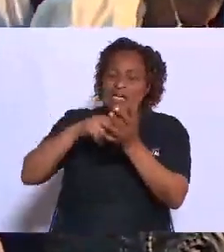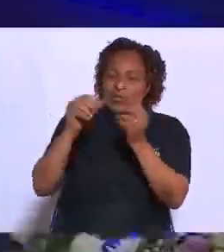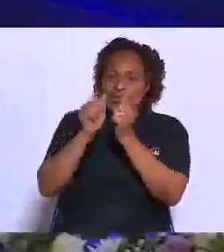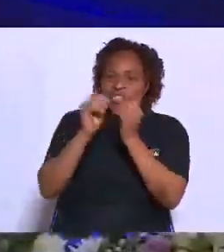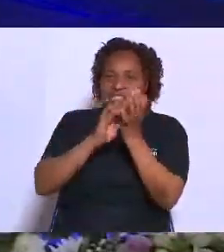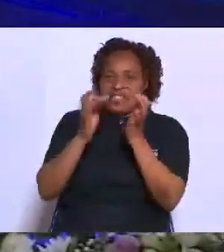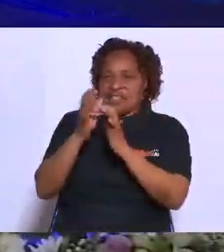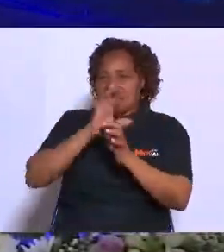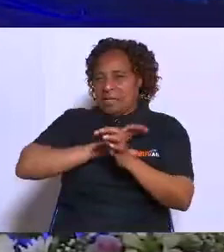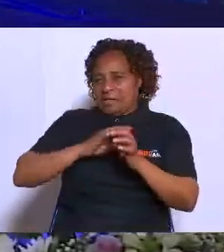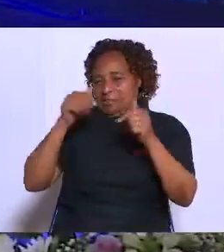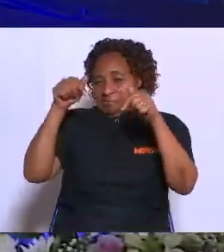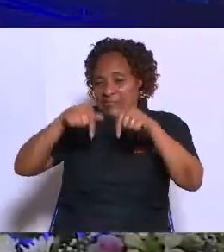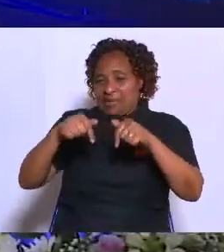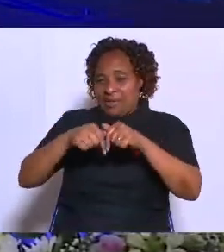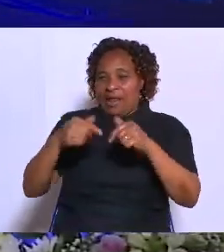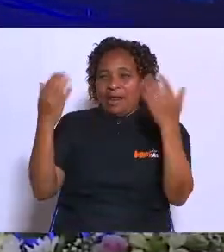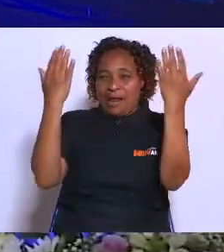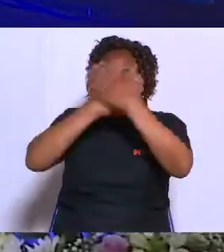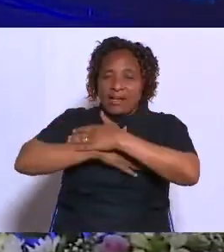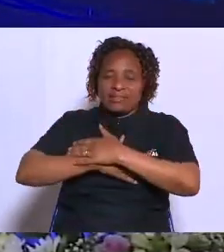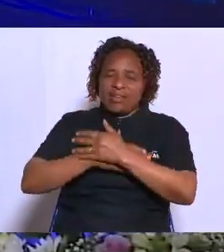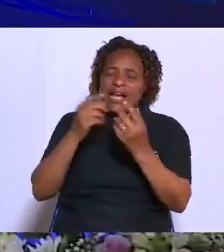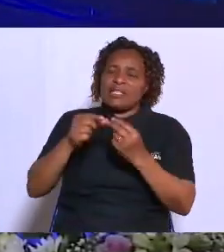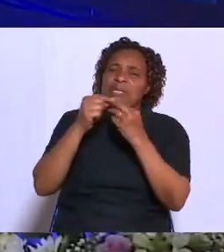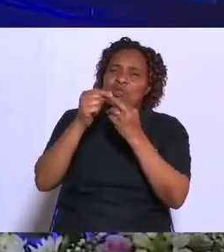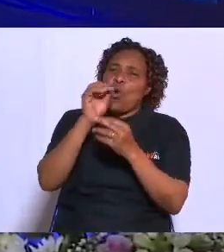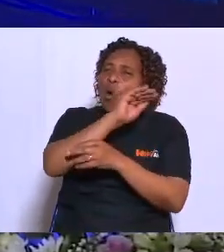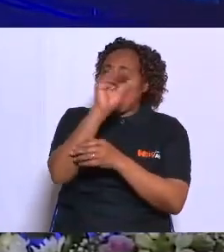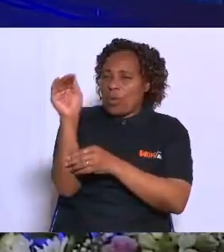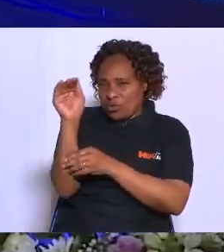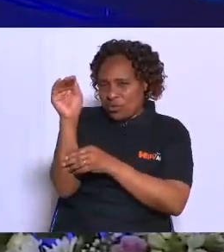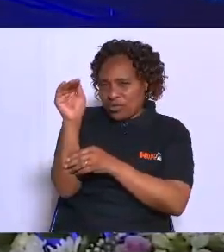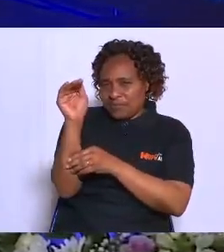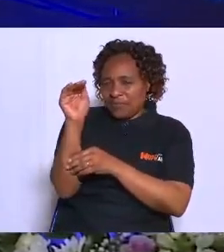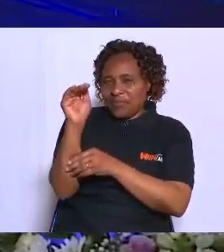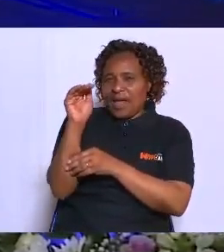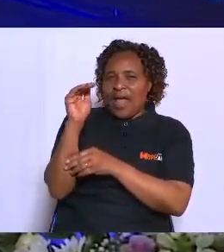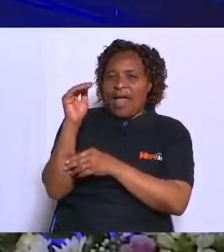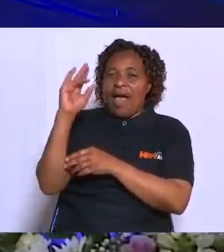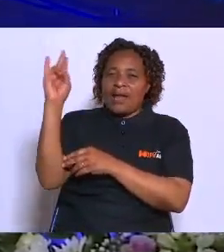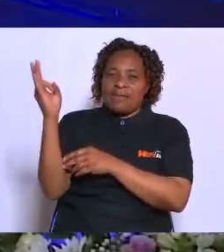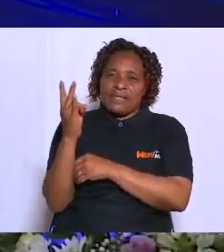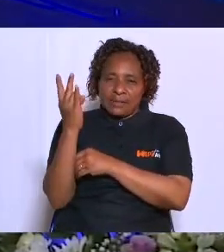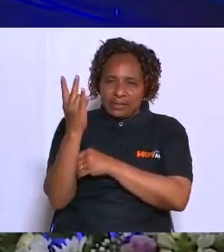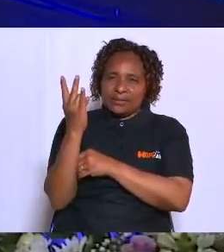you are now tonight I have a special appeal first an appeal for Adventists